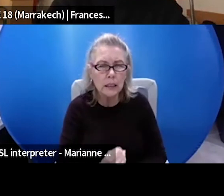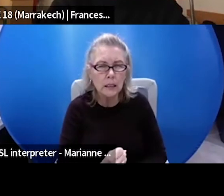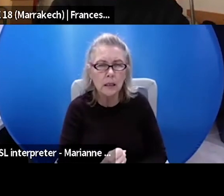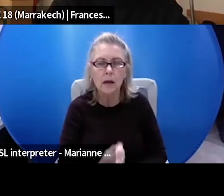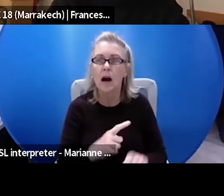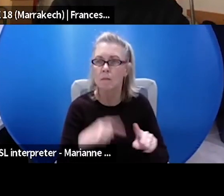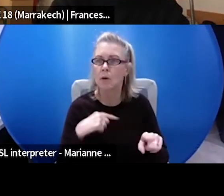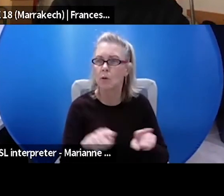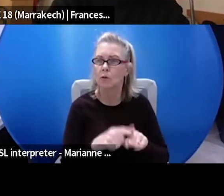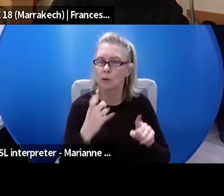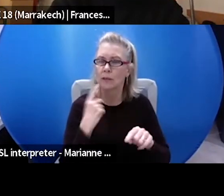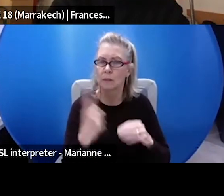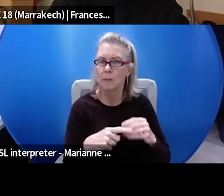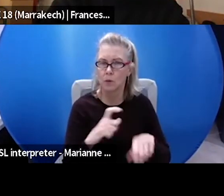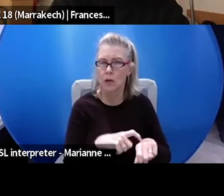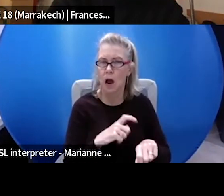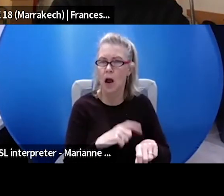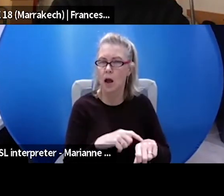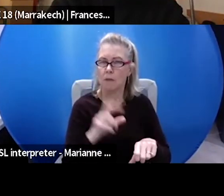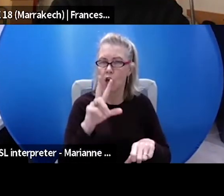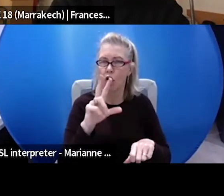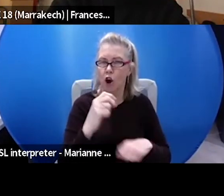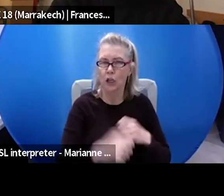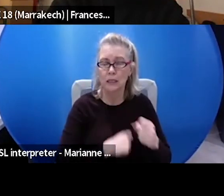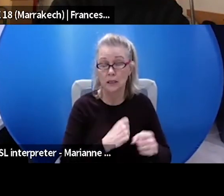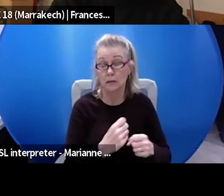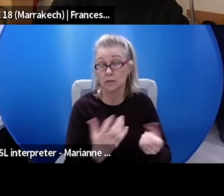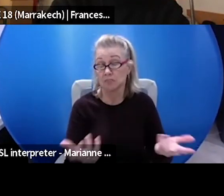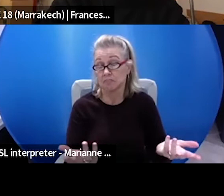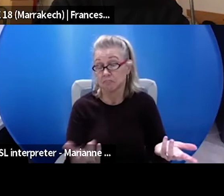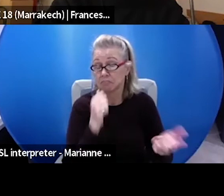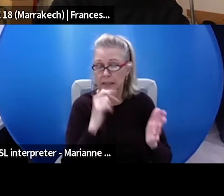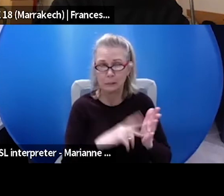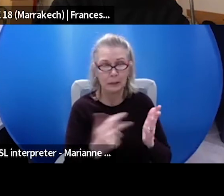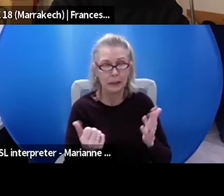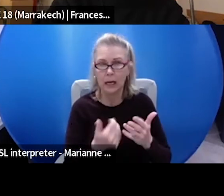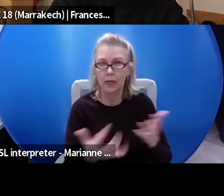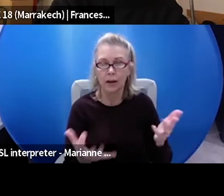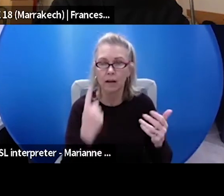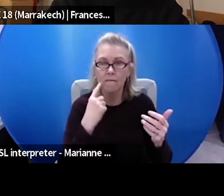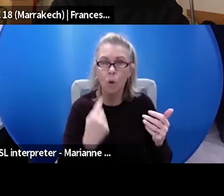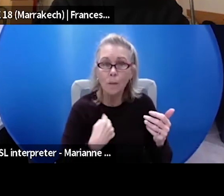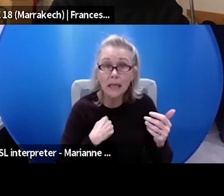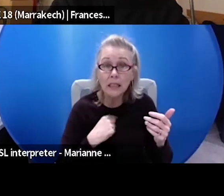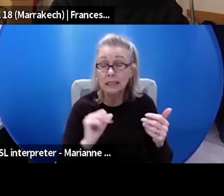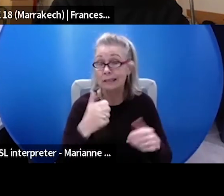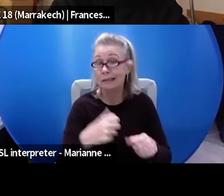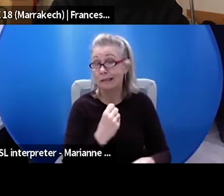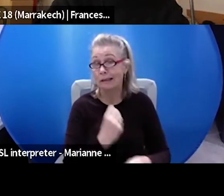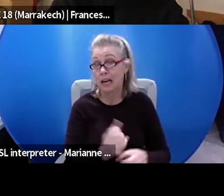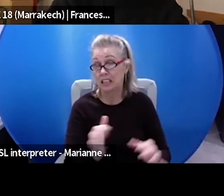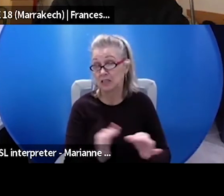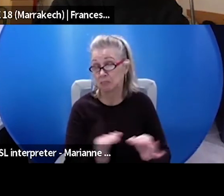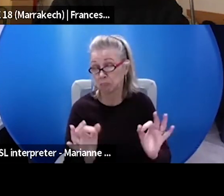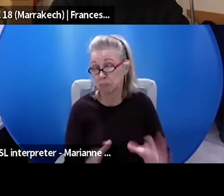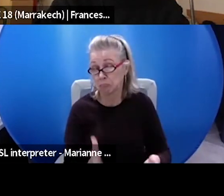about time. For me, 30 years doesn't mean anything. For me, 10 years doesn't mean anything. My family